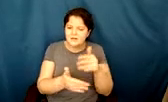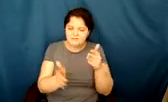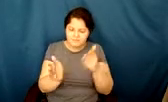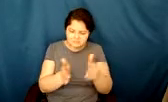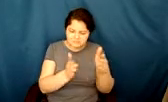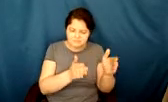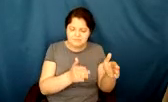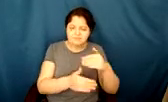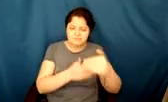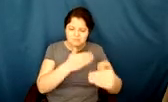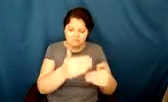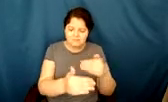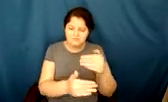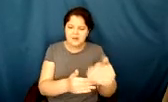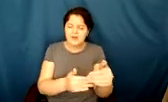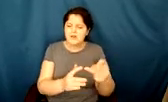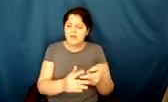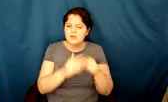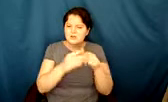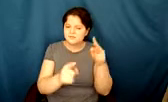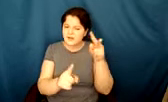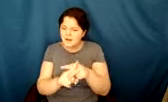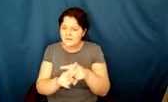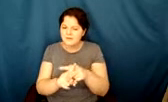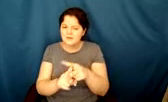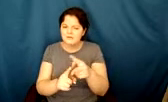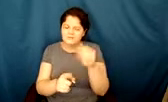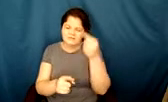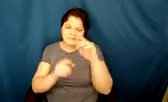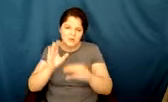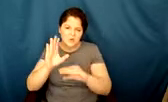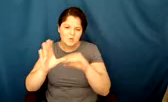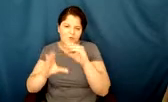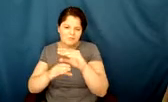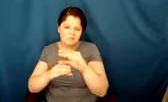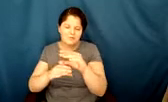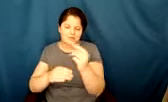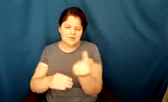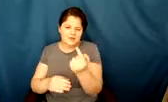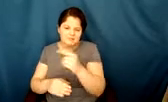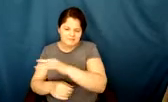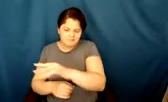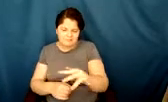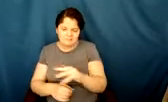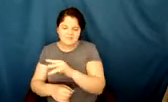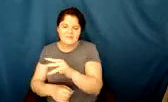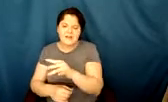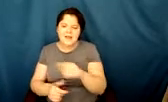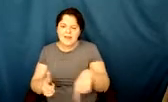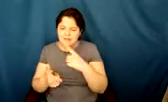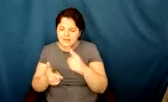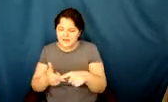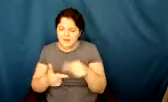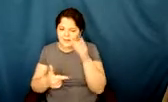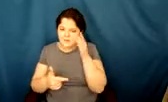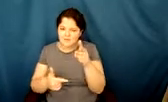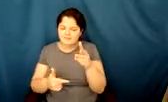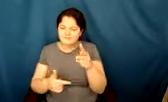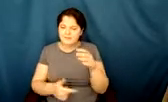is moving ahead with applications to construct something on the site. And then it will be, the